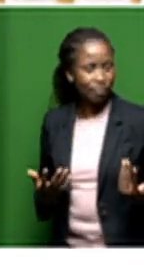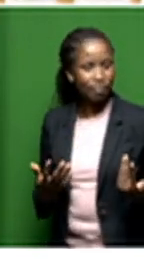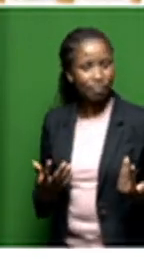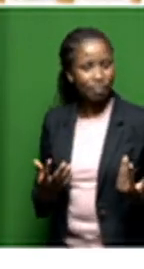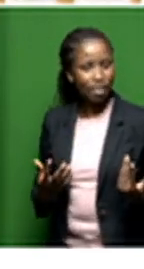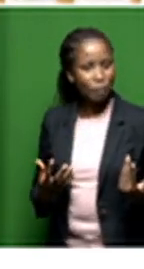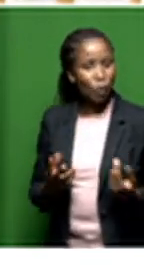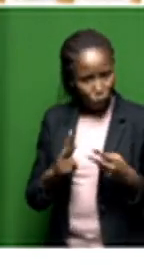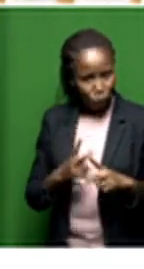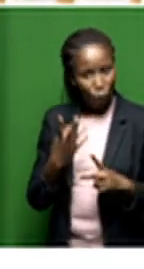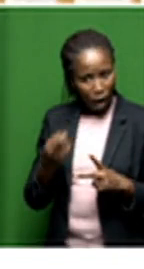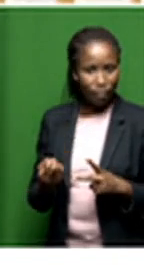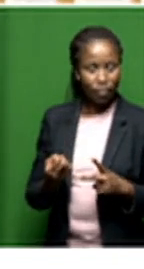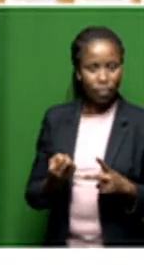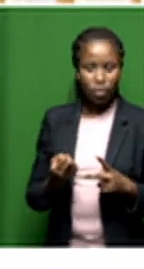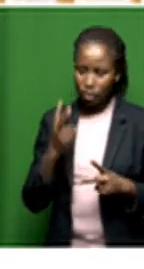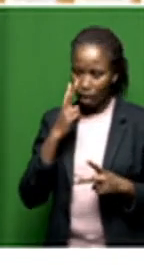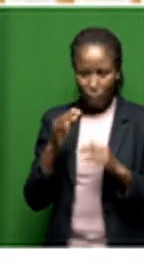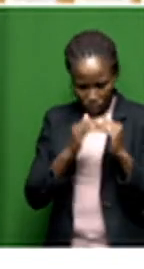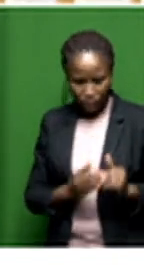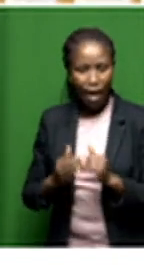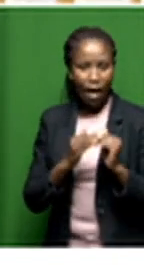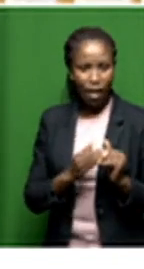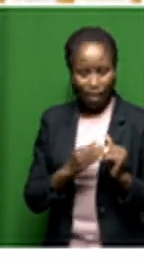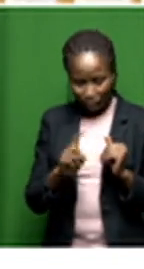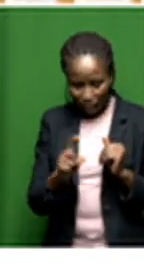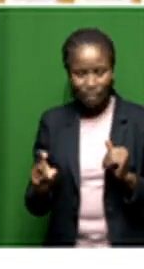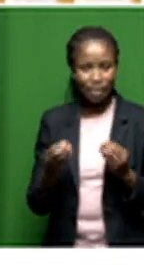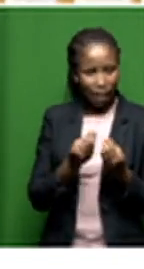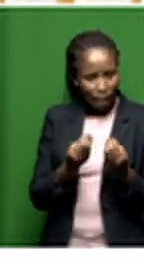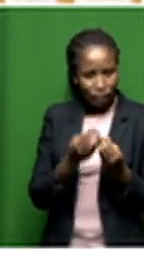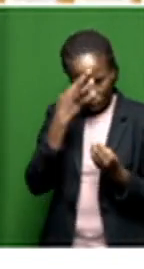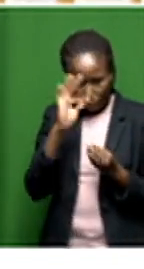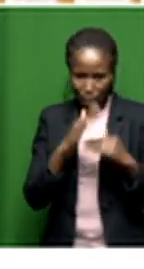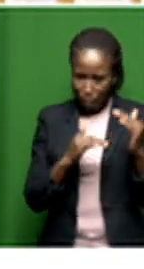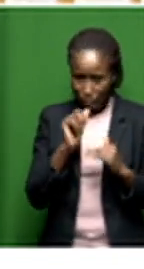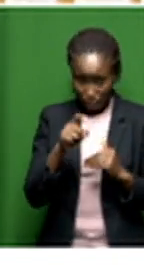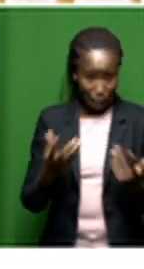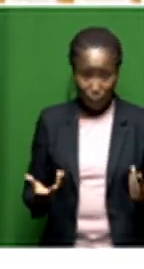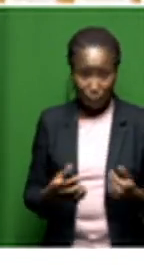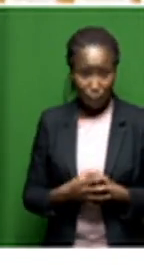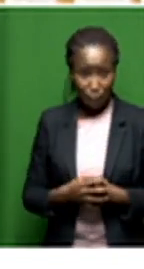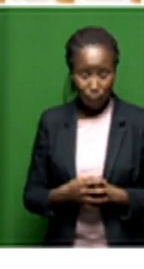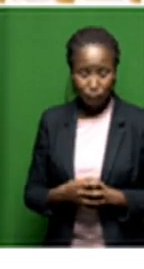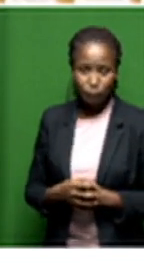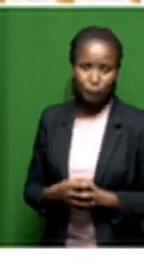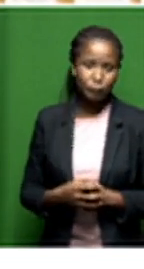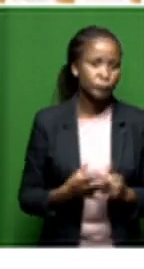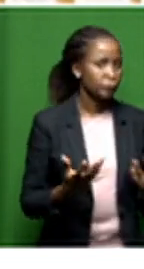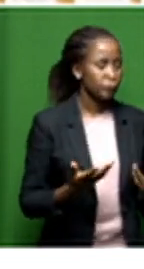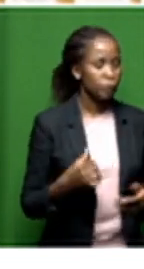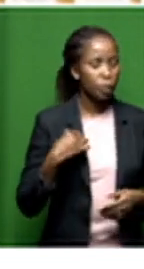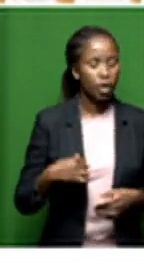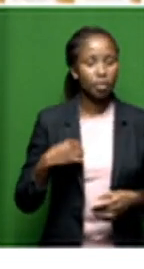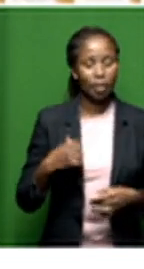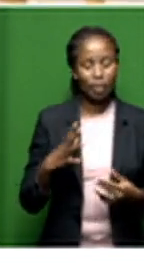and reliability around looking after this infrastructure? Well, the municipality went out on